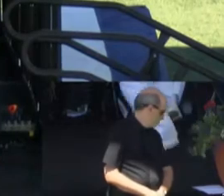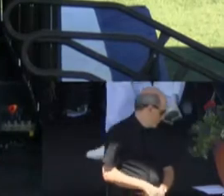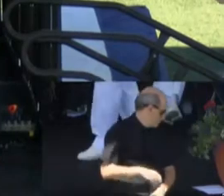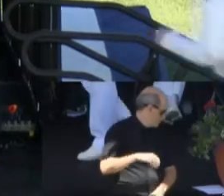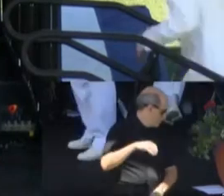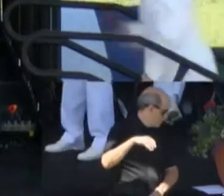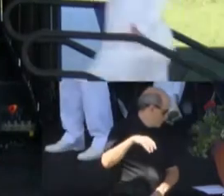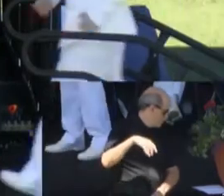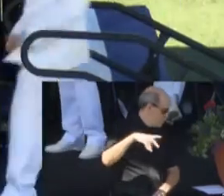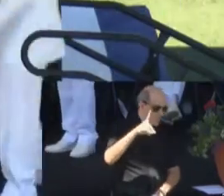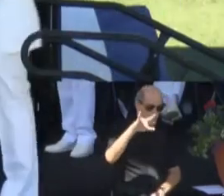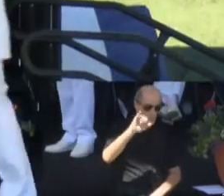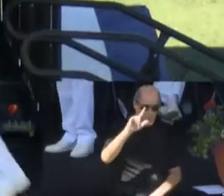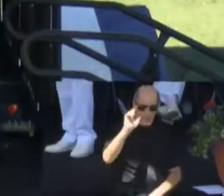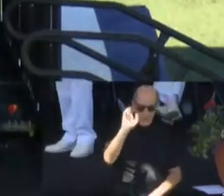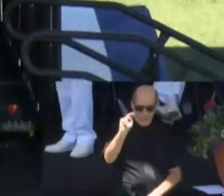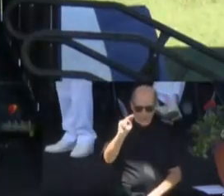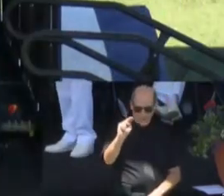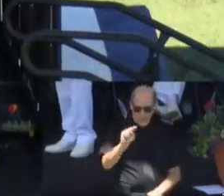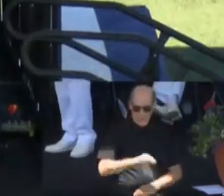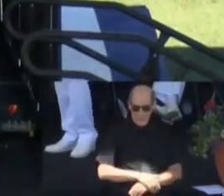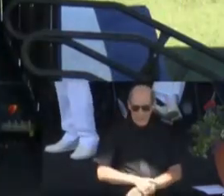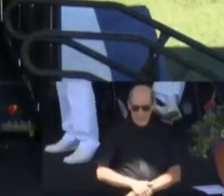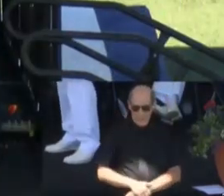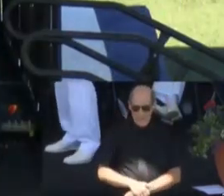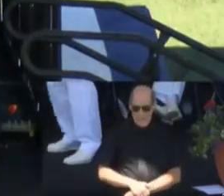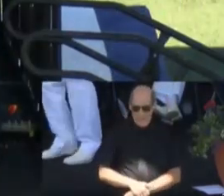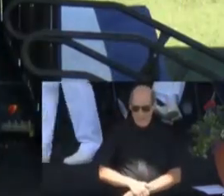Hillett Bradford Franz.